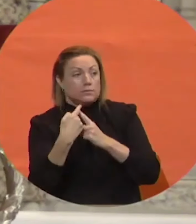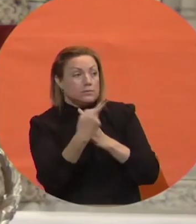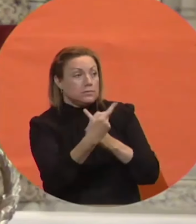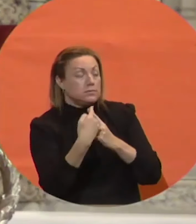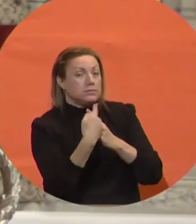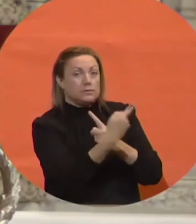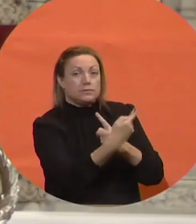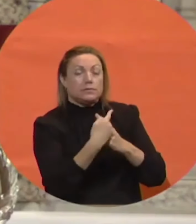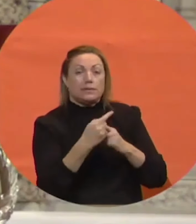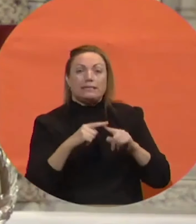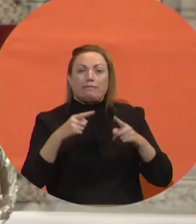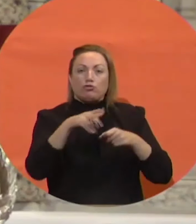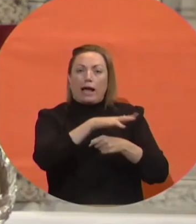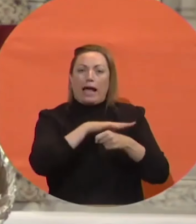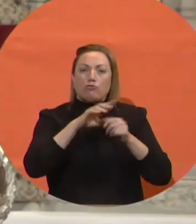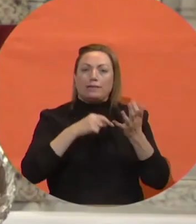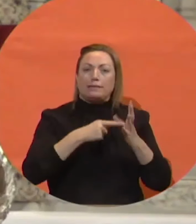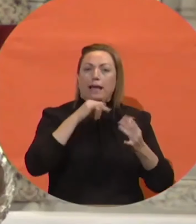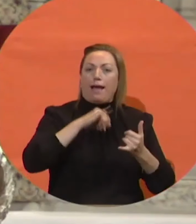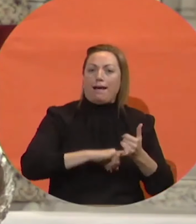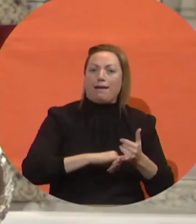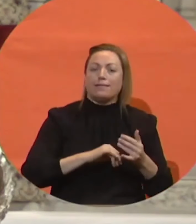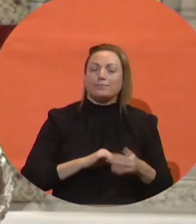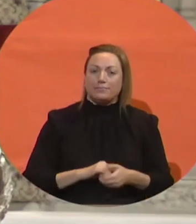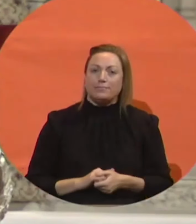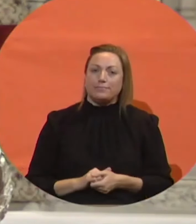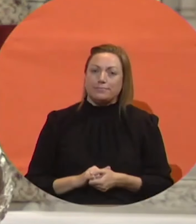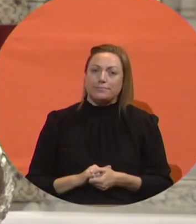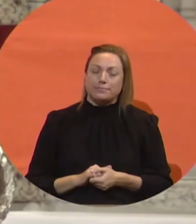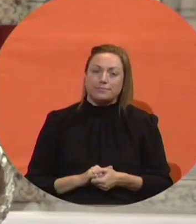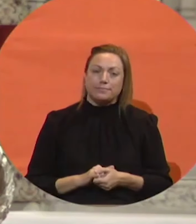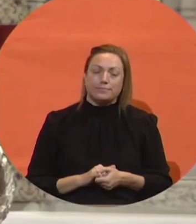Georgetown and other settlements.